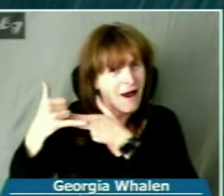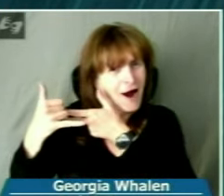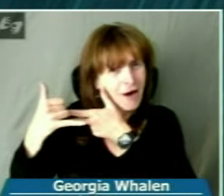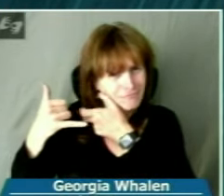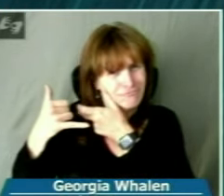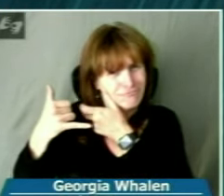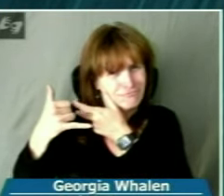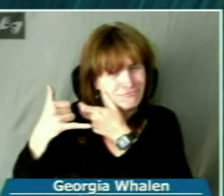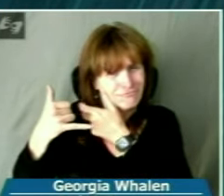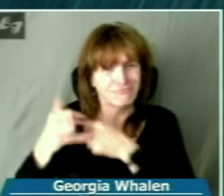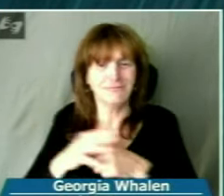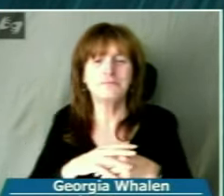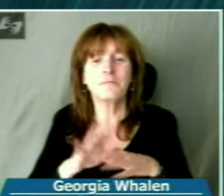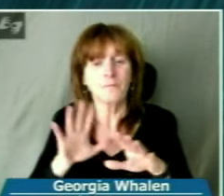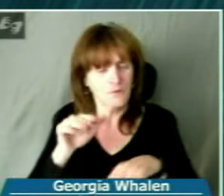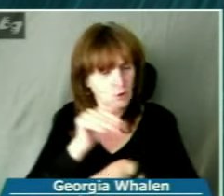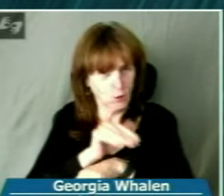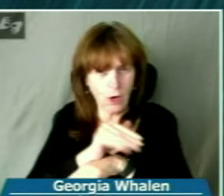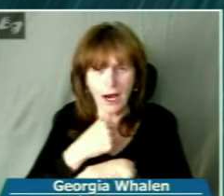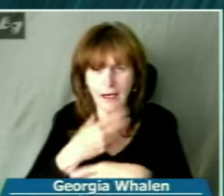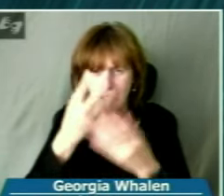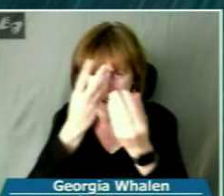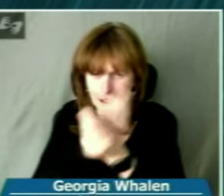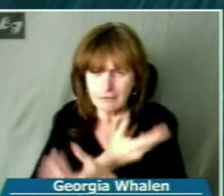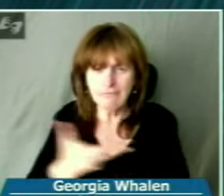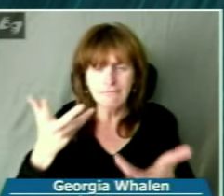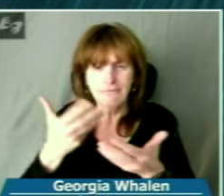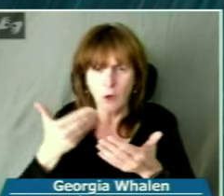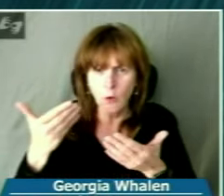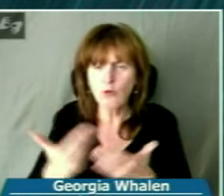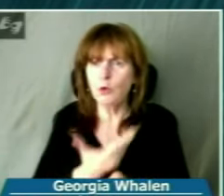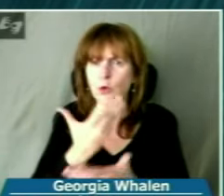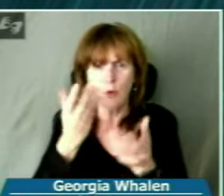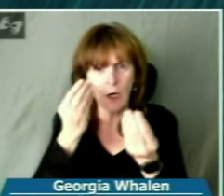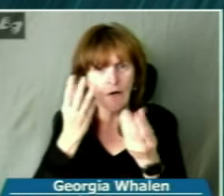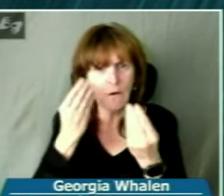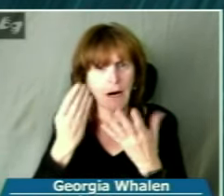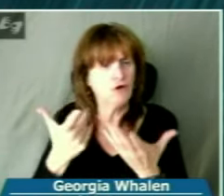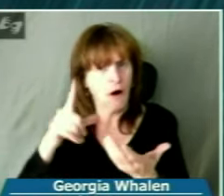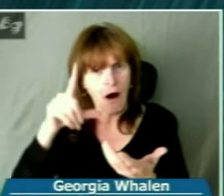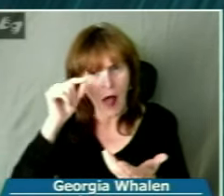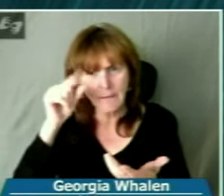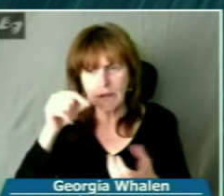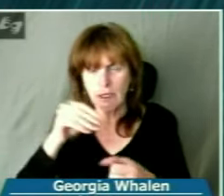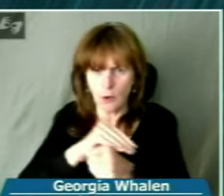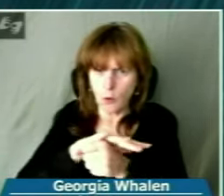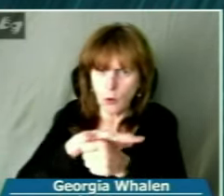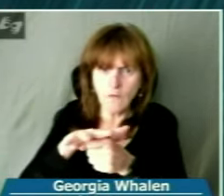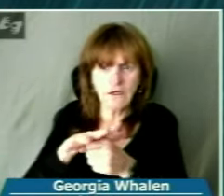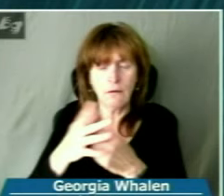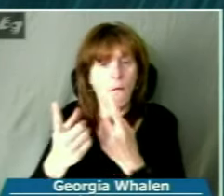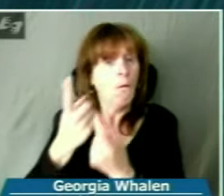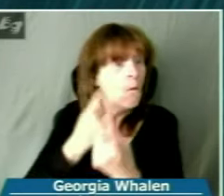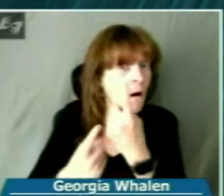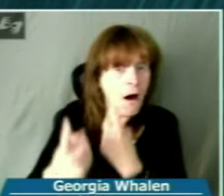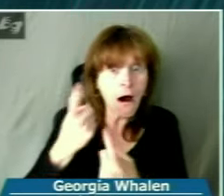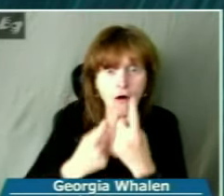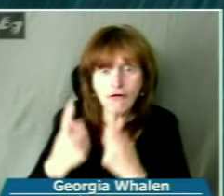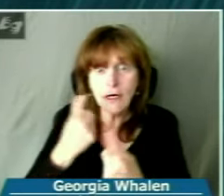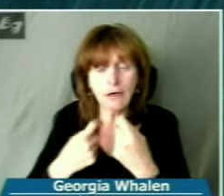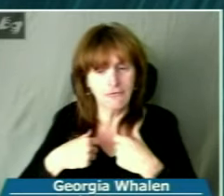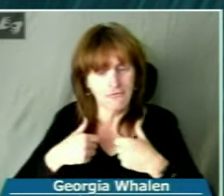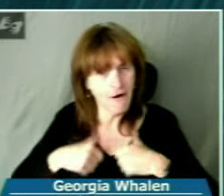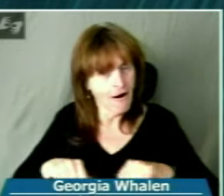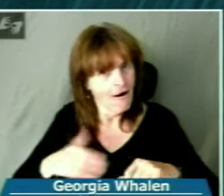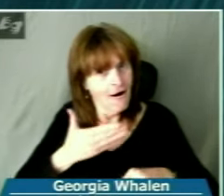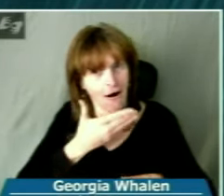latest information about the COVID-19 emergency here in Hamilton, and we will answer as many of your questions as possible. Of course, joining